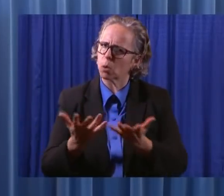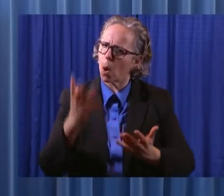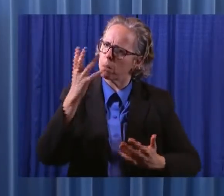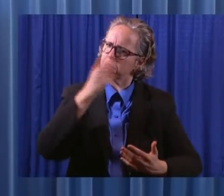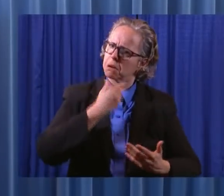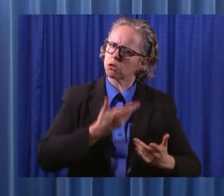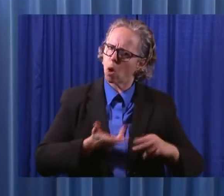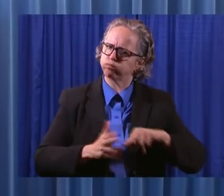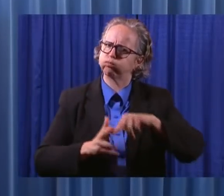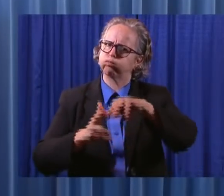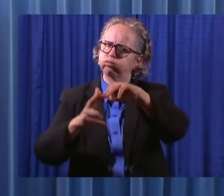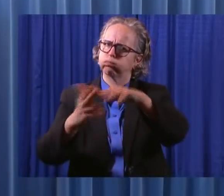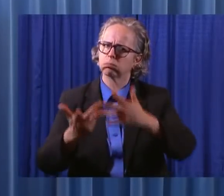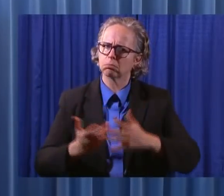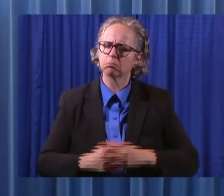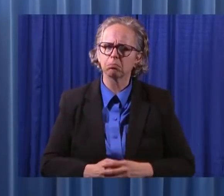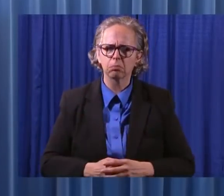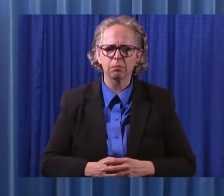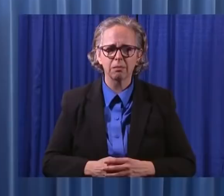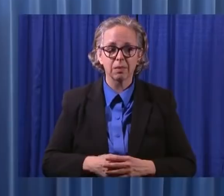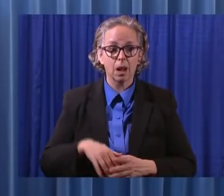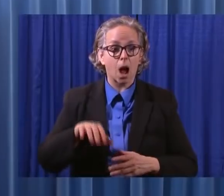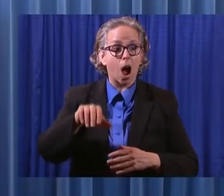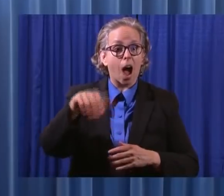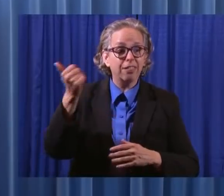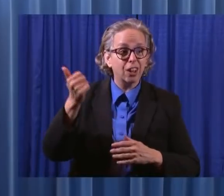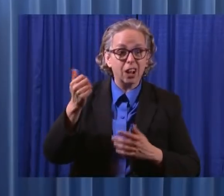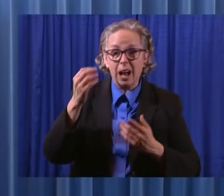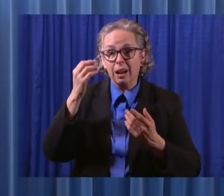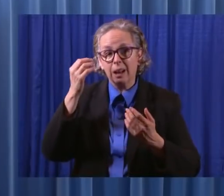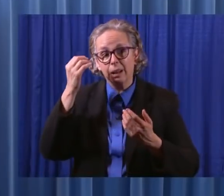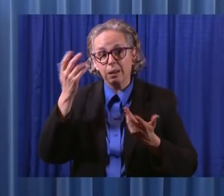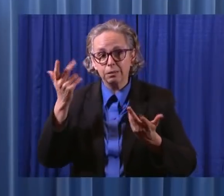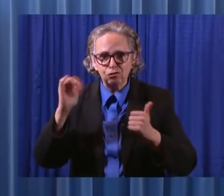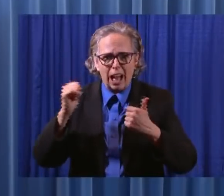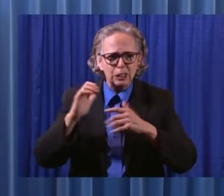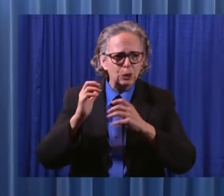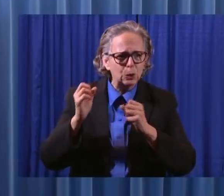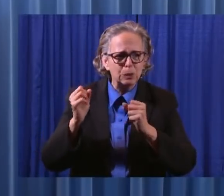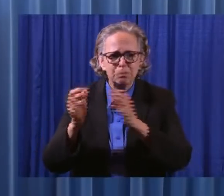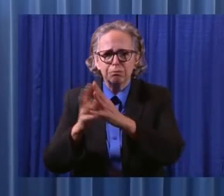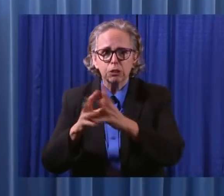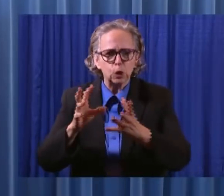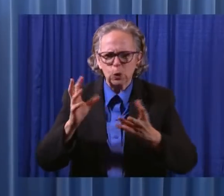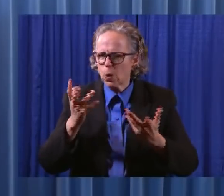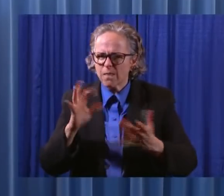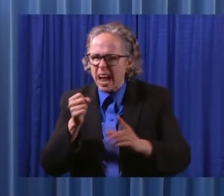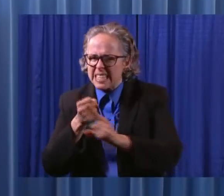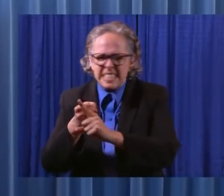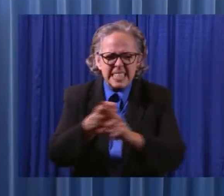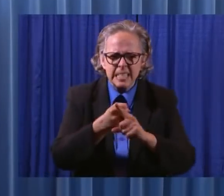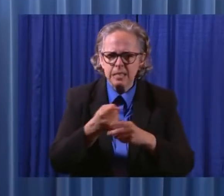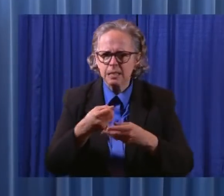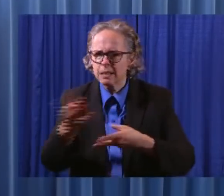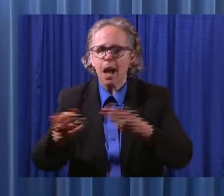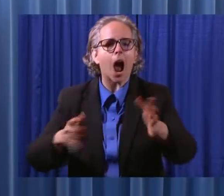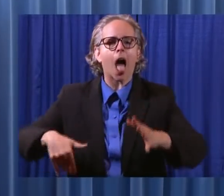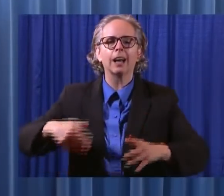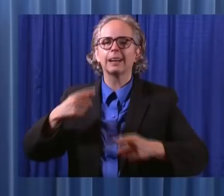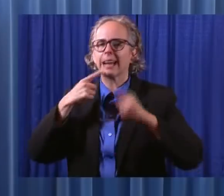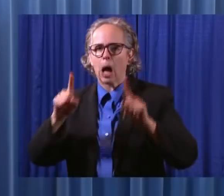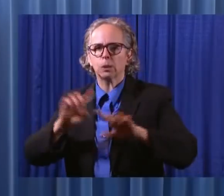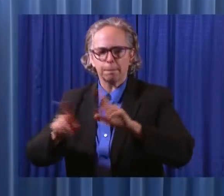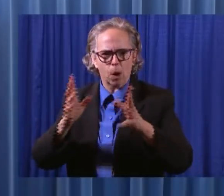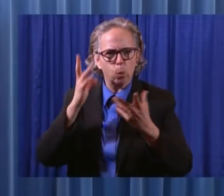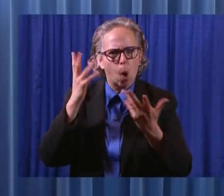other ways that we're going to try to expand testing that's in the works. We're not ready to announce yet. I know some people have said, look, when